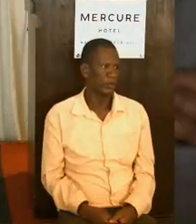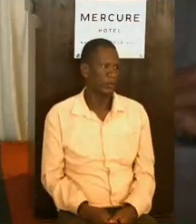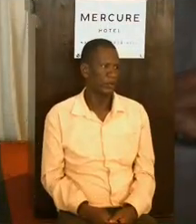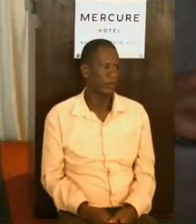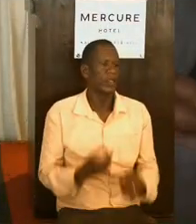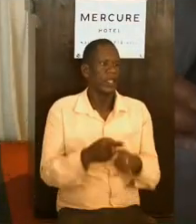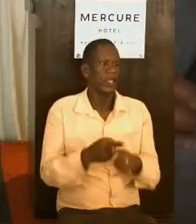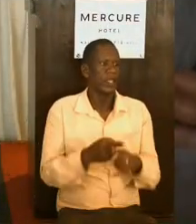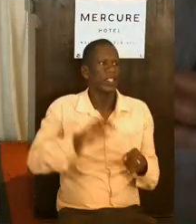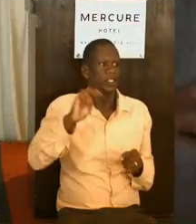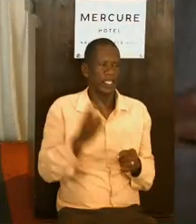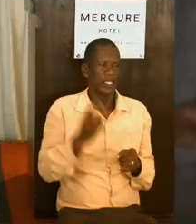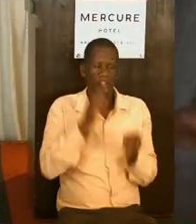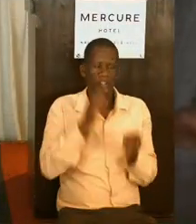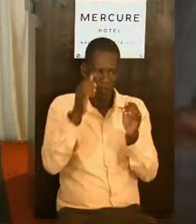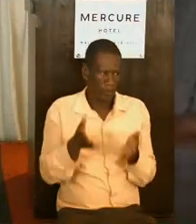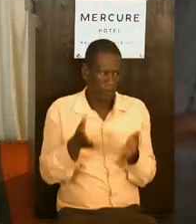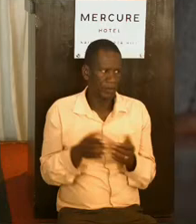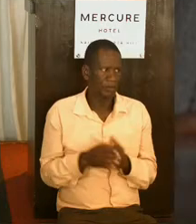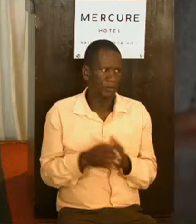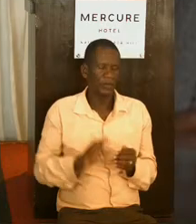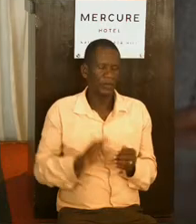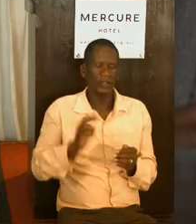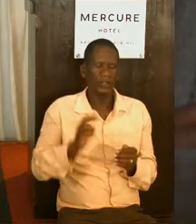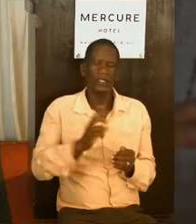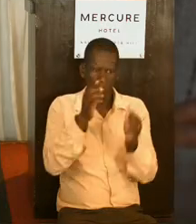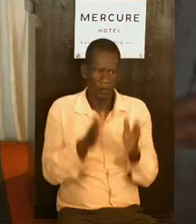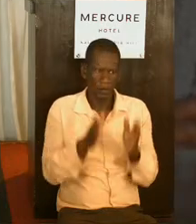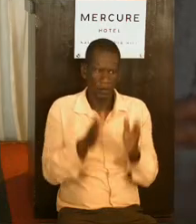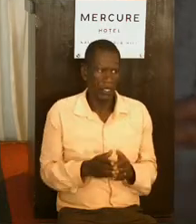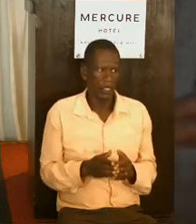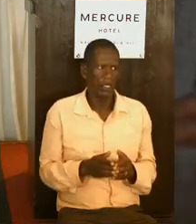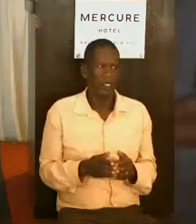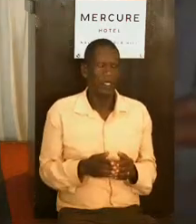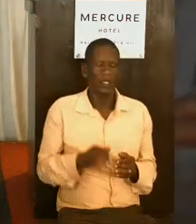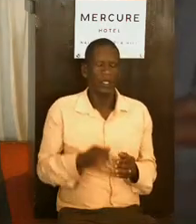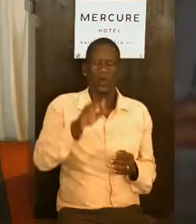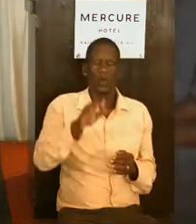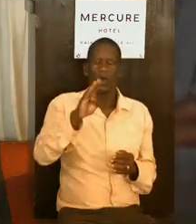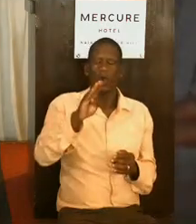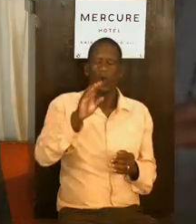and then my second speaker um Bondo